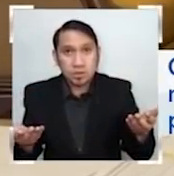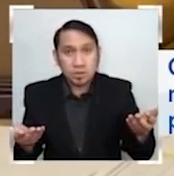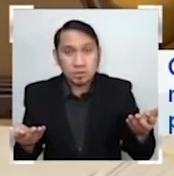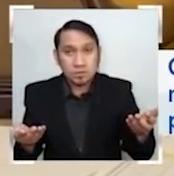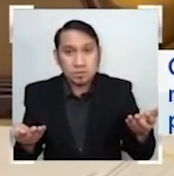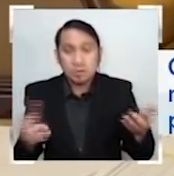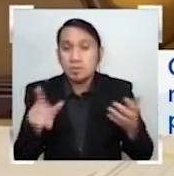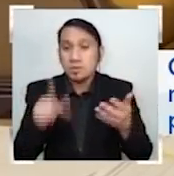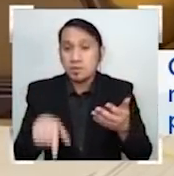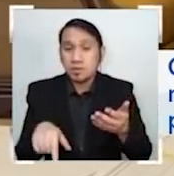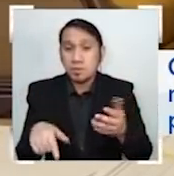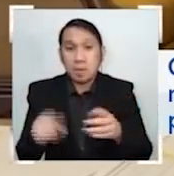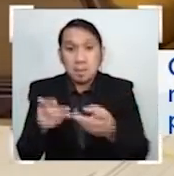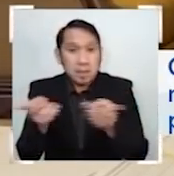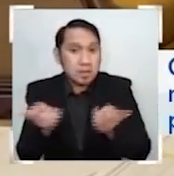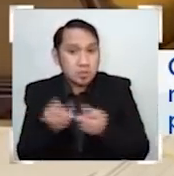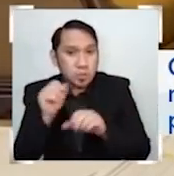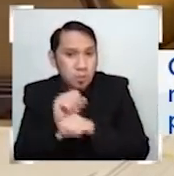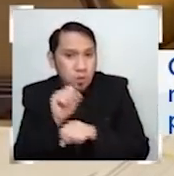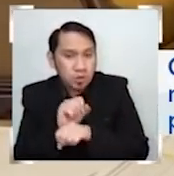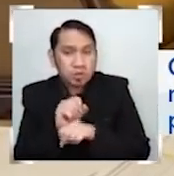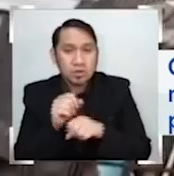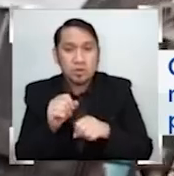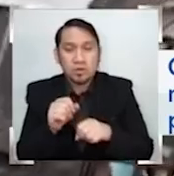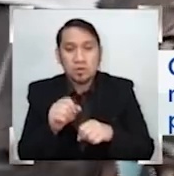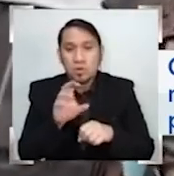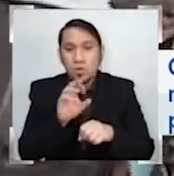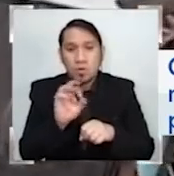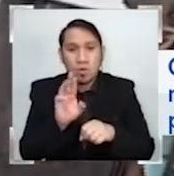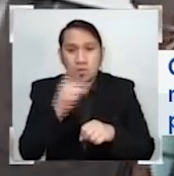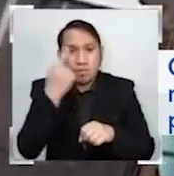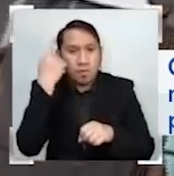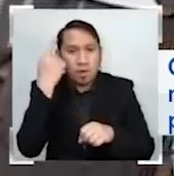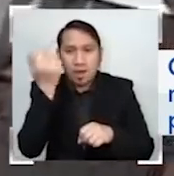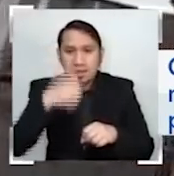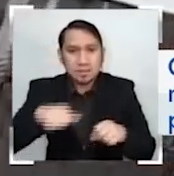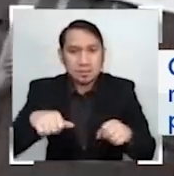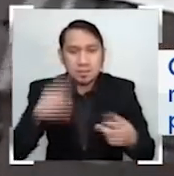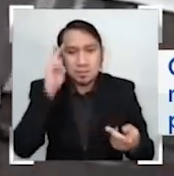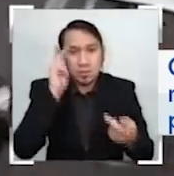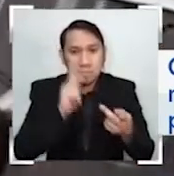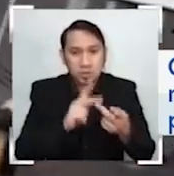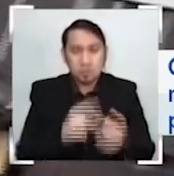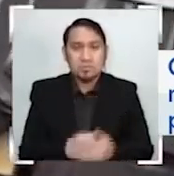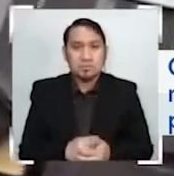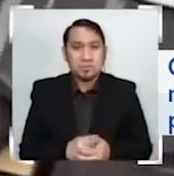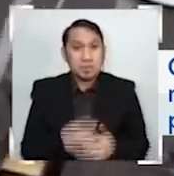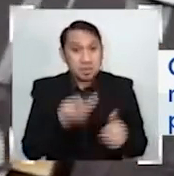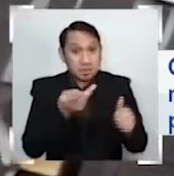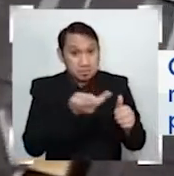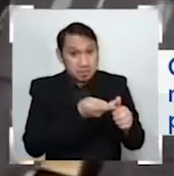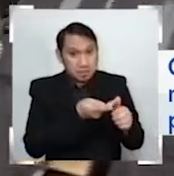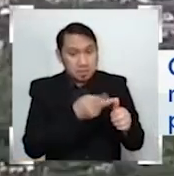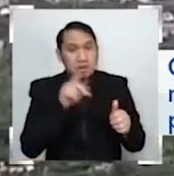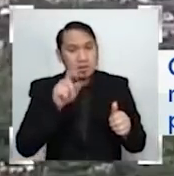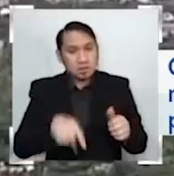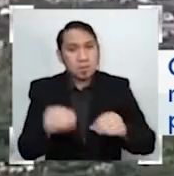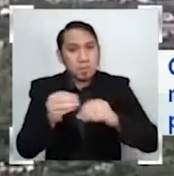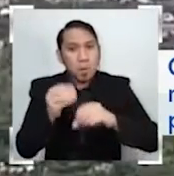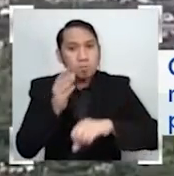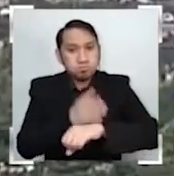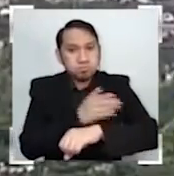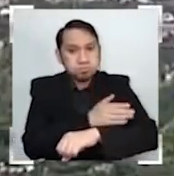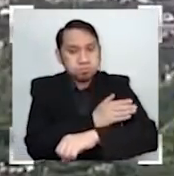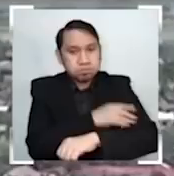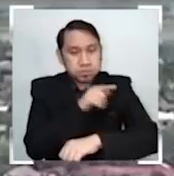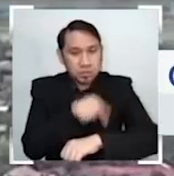places of work or for other purposes. Uunahin muna raw nila ang pagbangon mula sa bagyong Odette, pero hindi